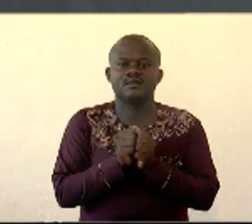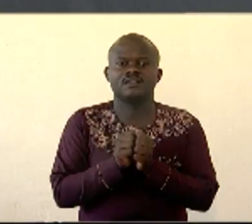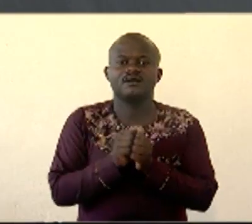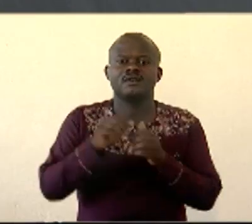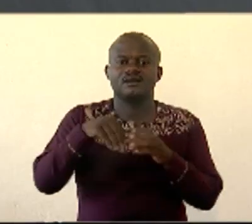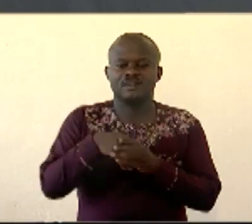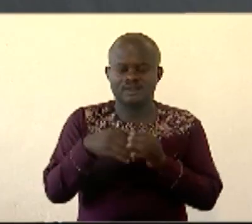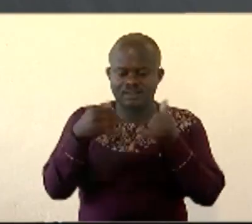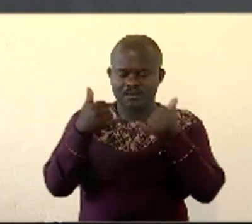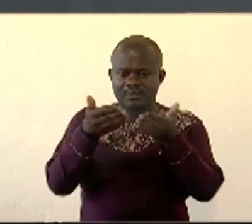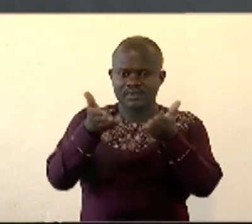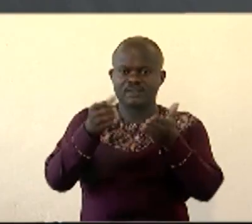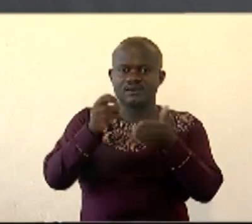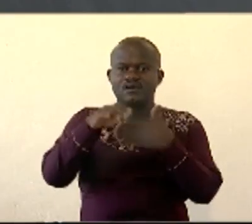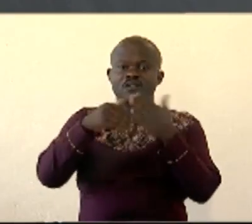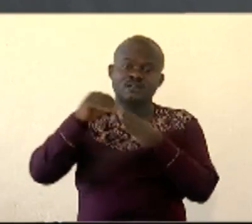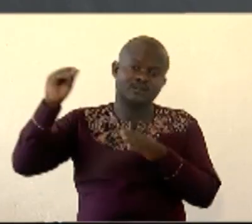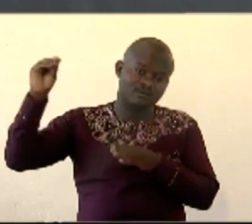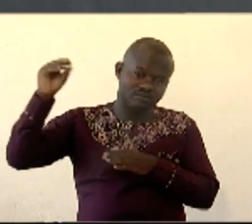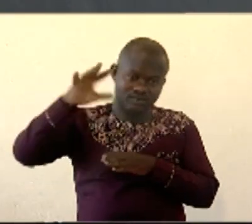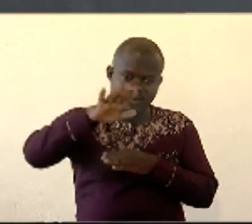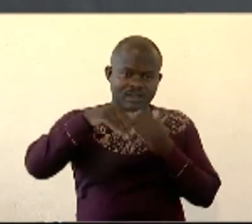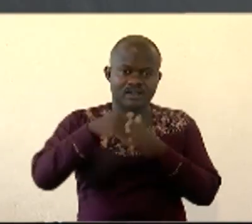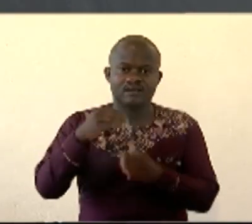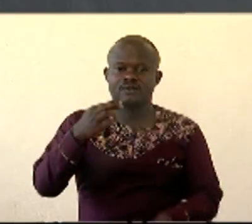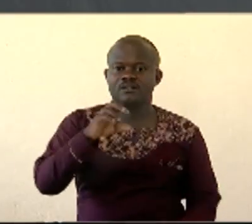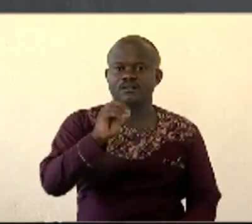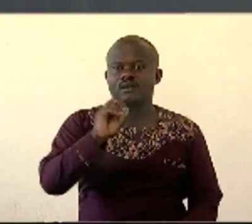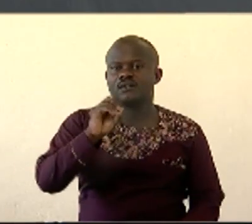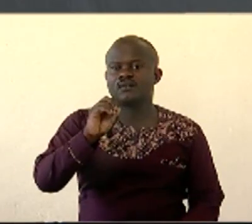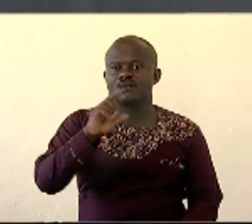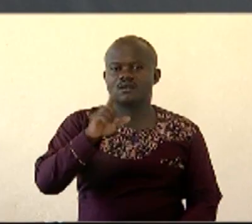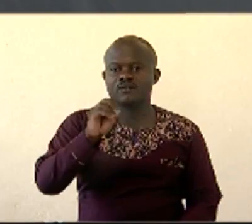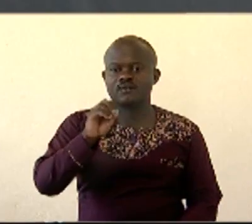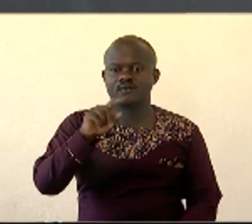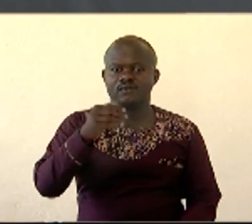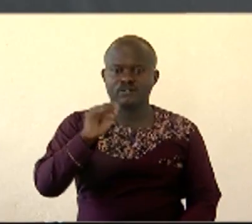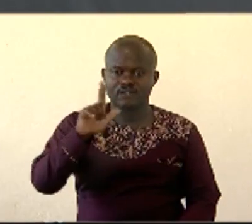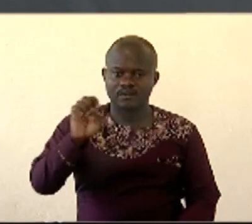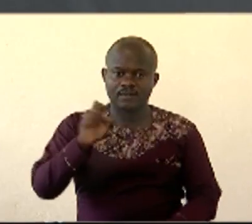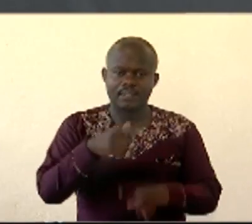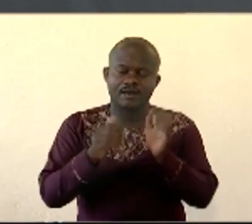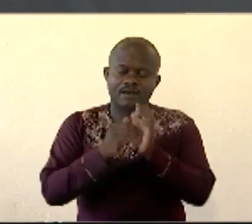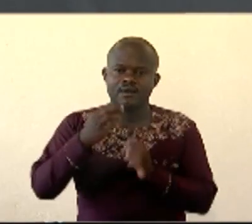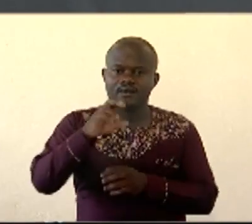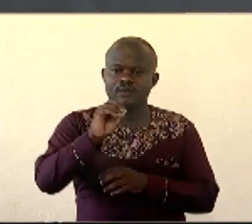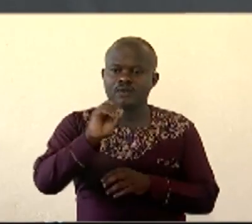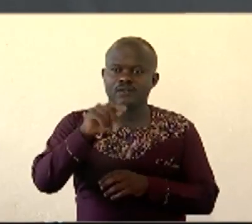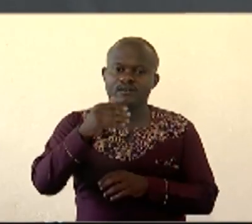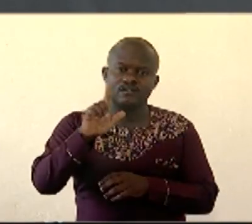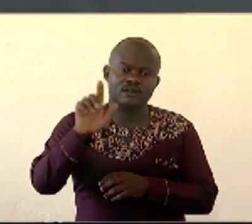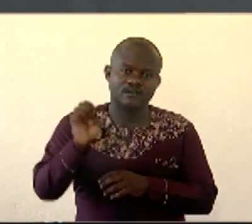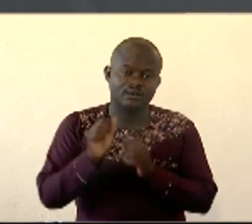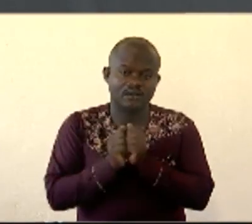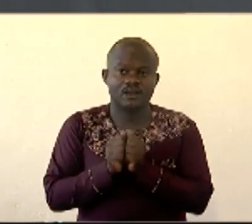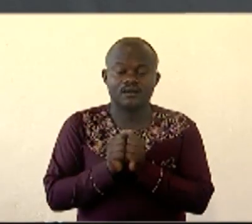the presence of sunlight and chlorophyll. Don't forget to mention about sunlight and chlorophyll. If